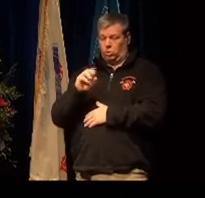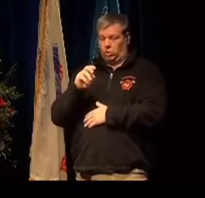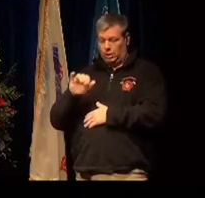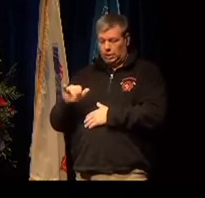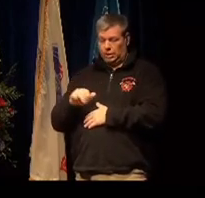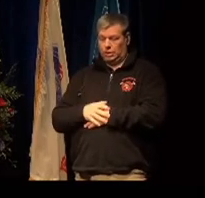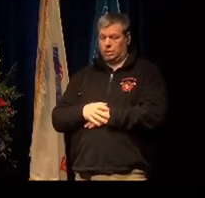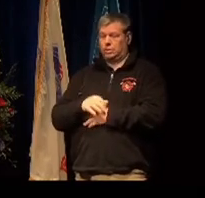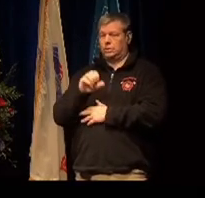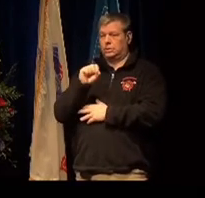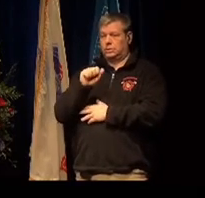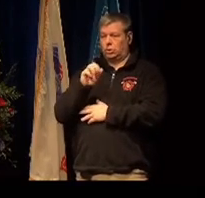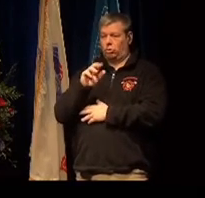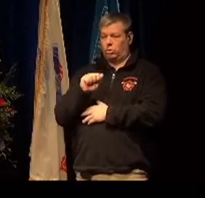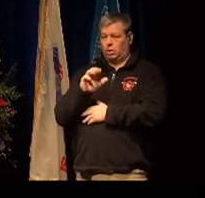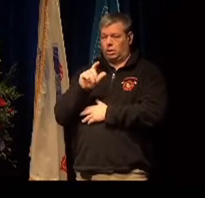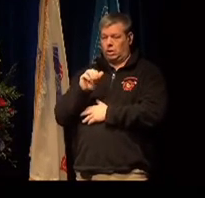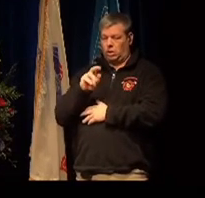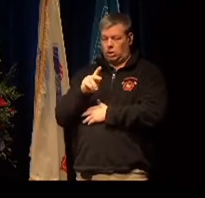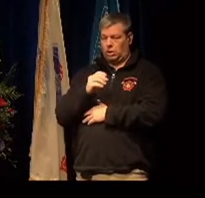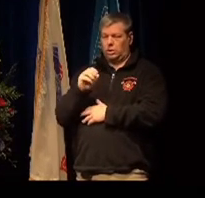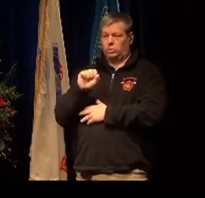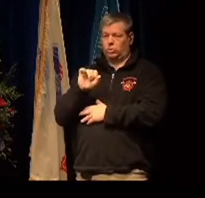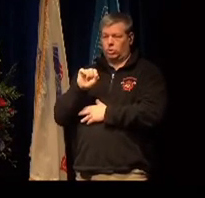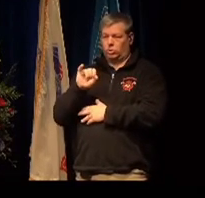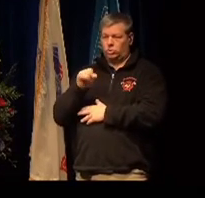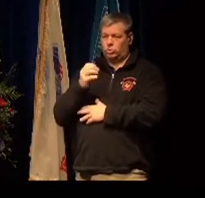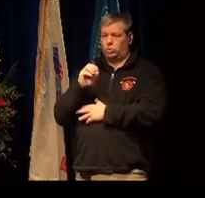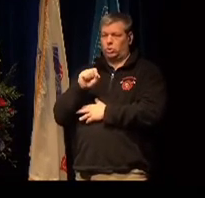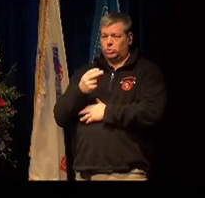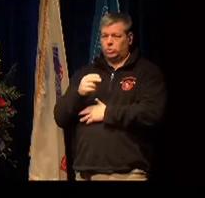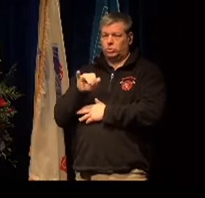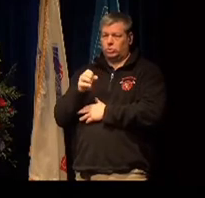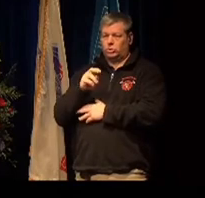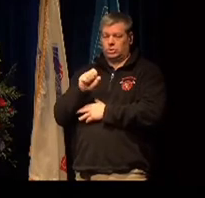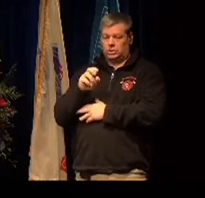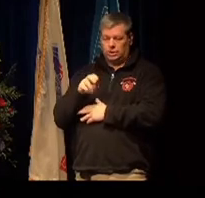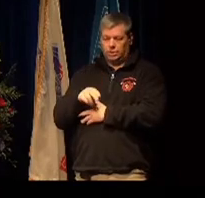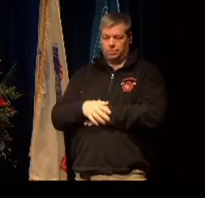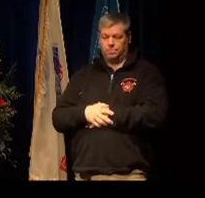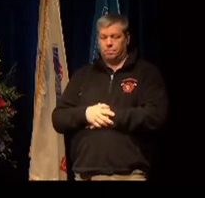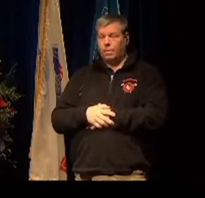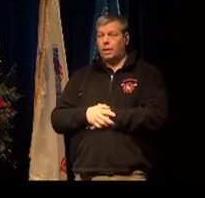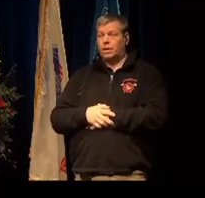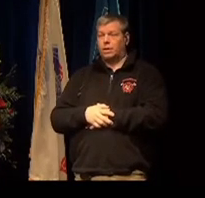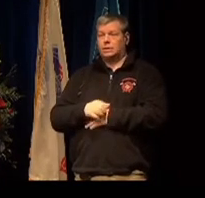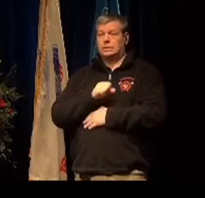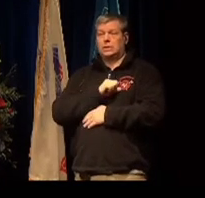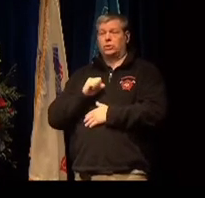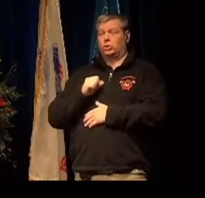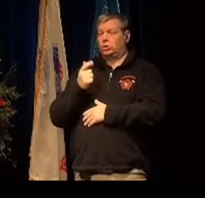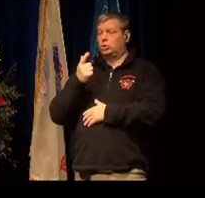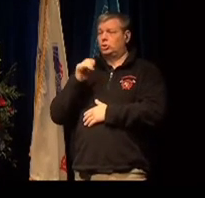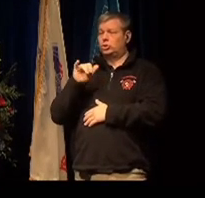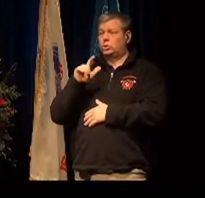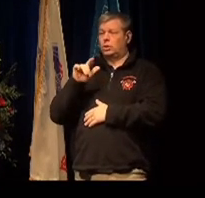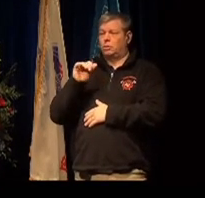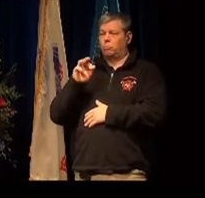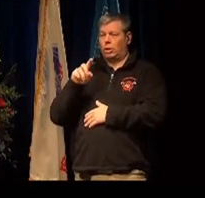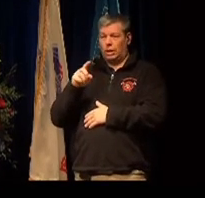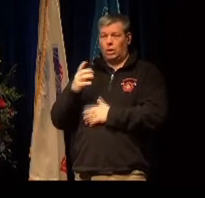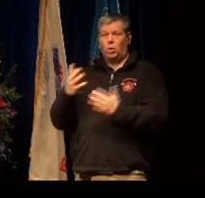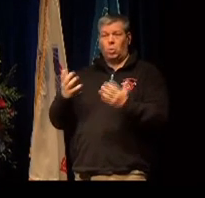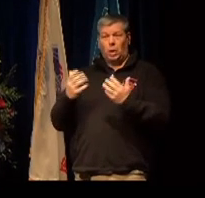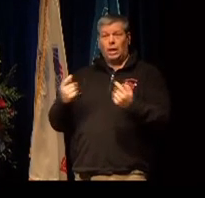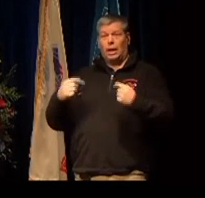and Assemblyman Josh Jensen is here. Senator Gillibrand wanted to be here, but was unable to do that, so